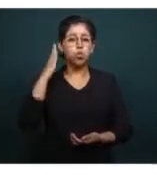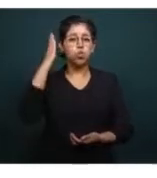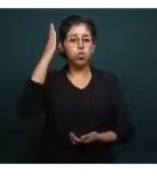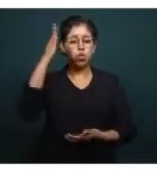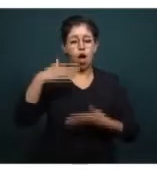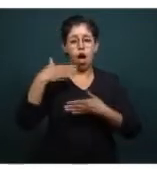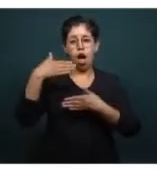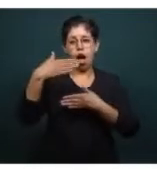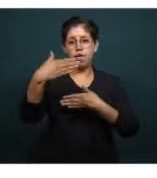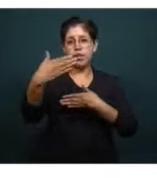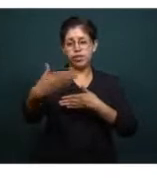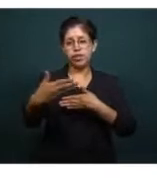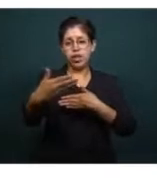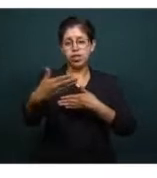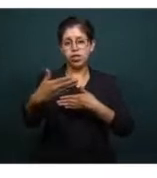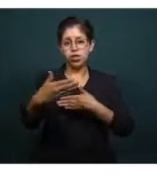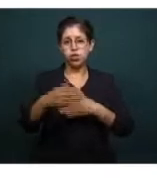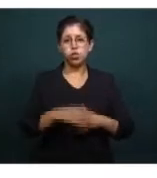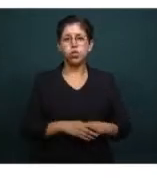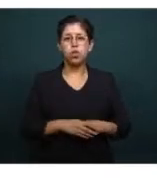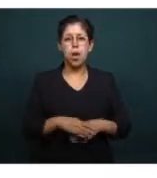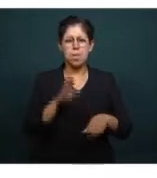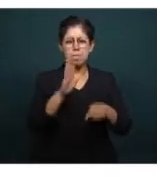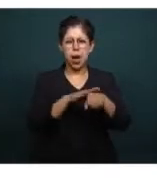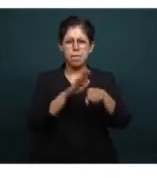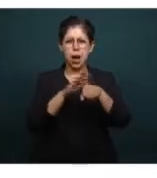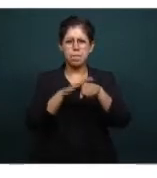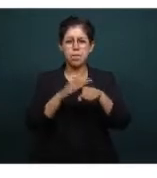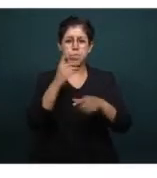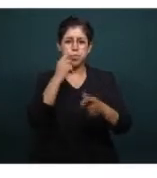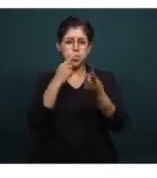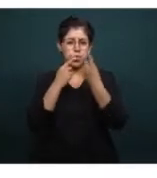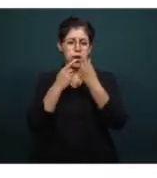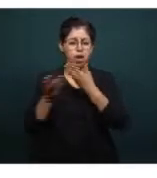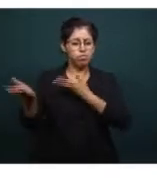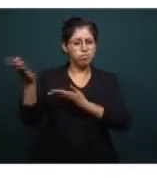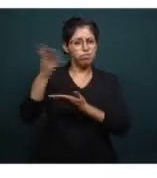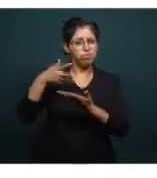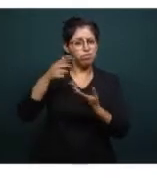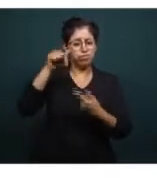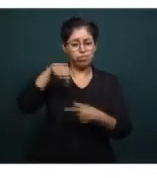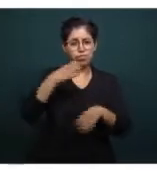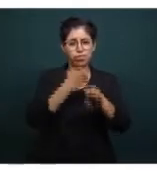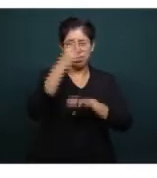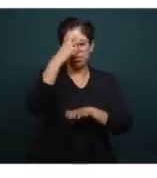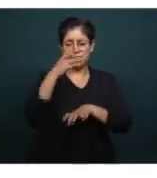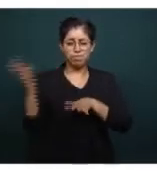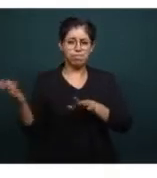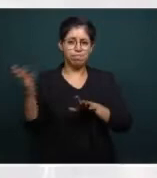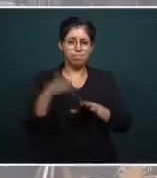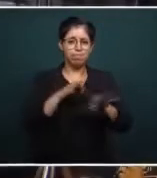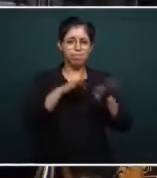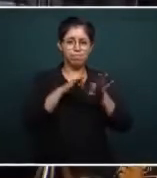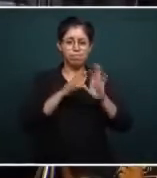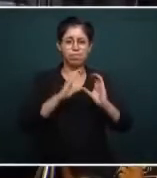it advances, they will continue to increase the elements in the or